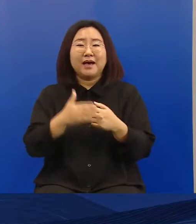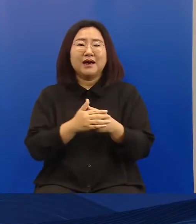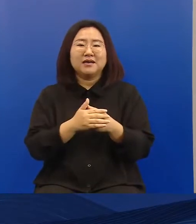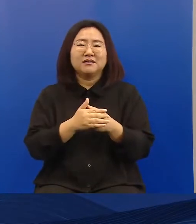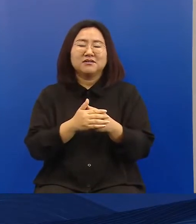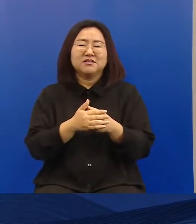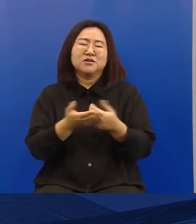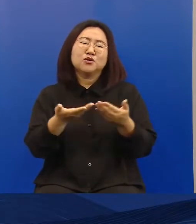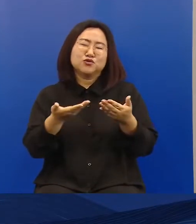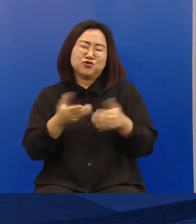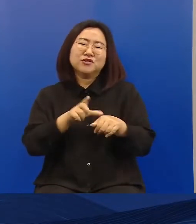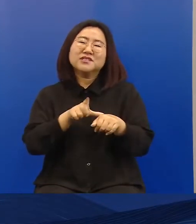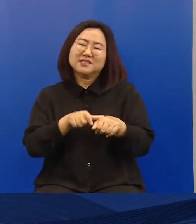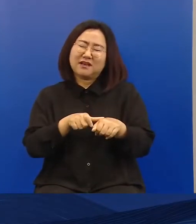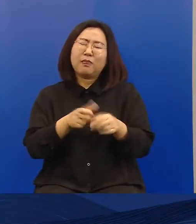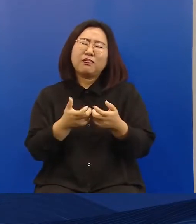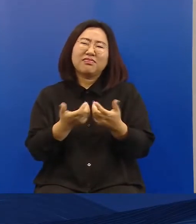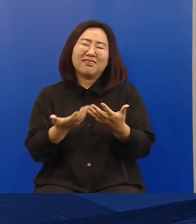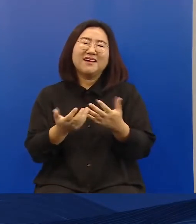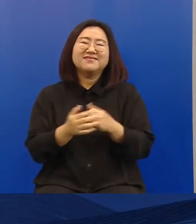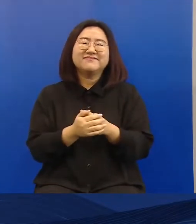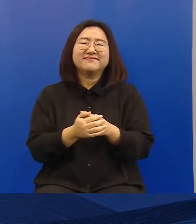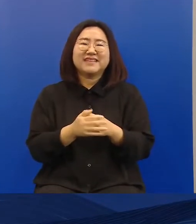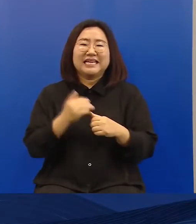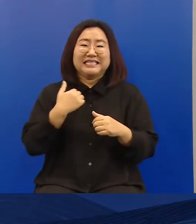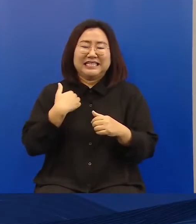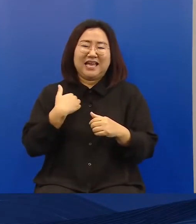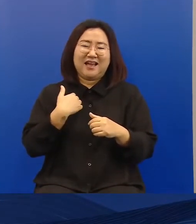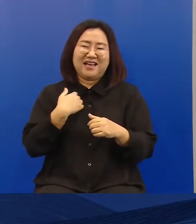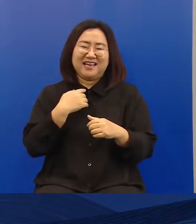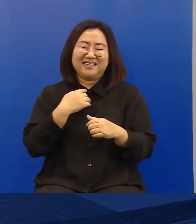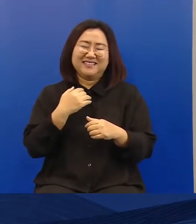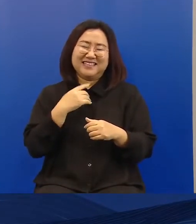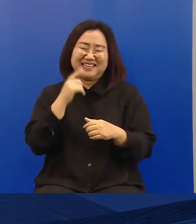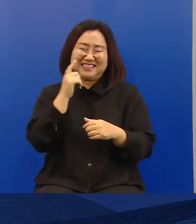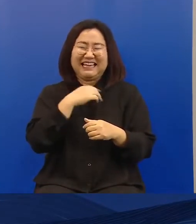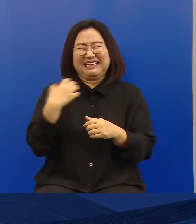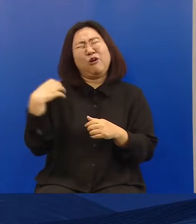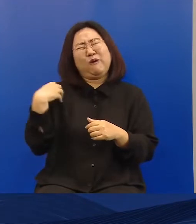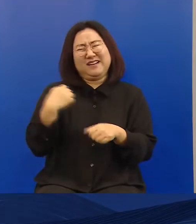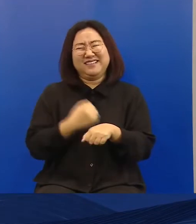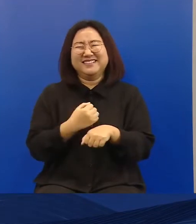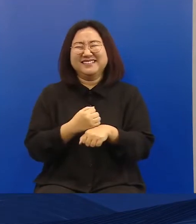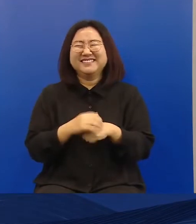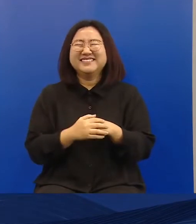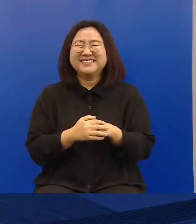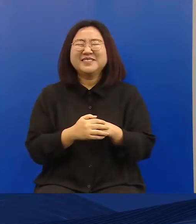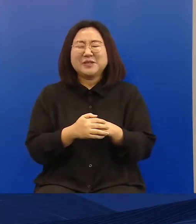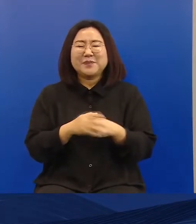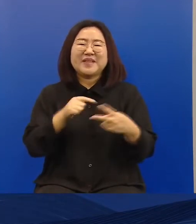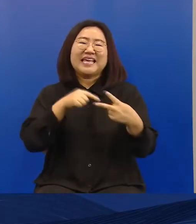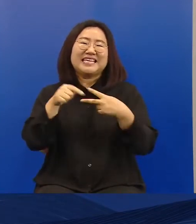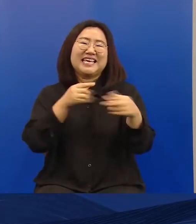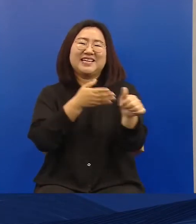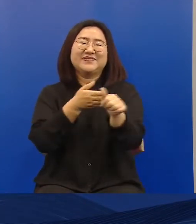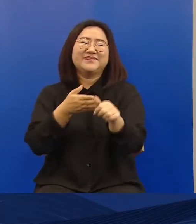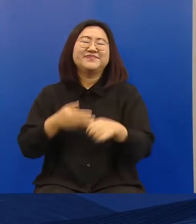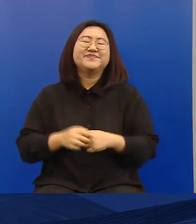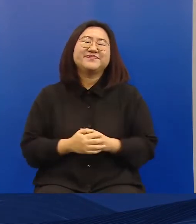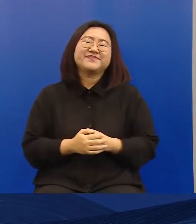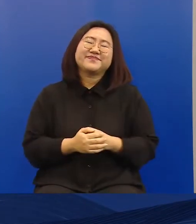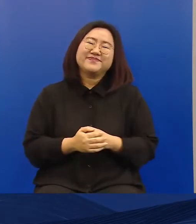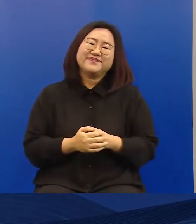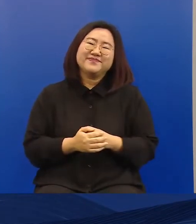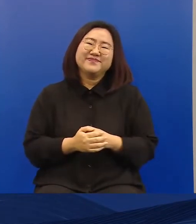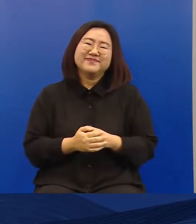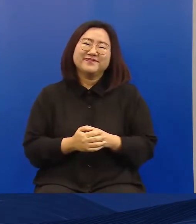not that long, but again, that is the time we're given. So for the panelists today, I will be harsh to keep the